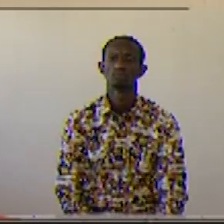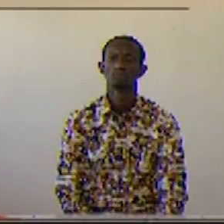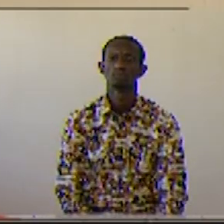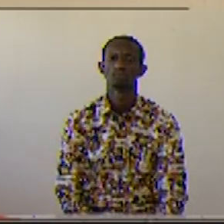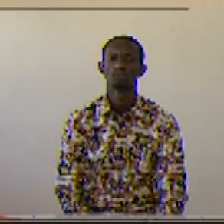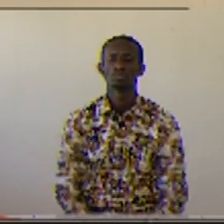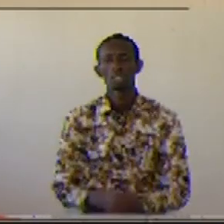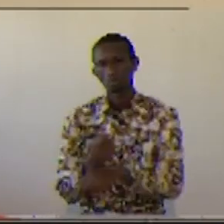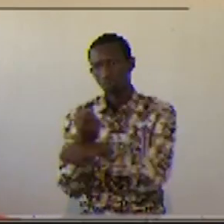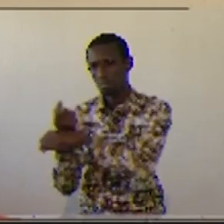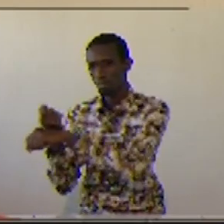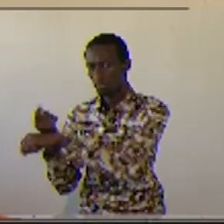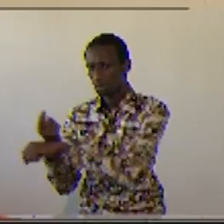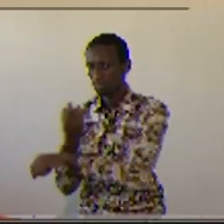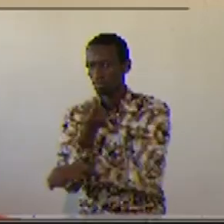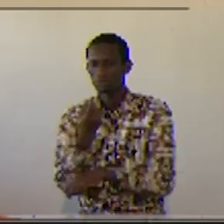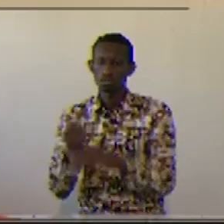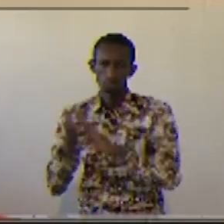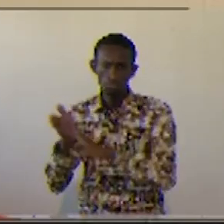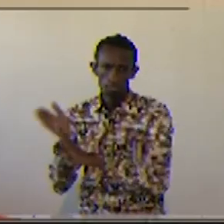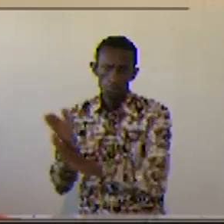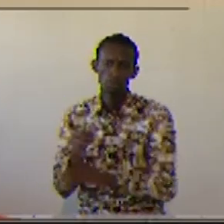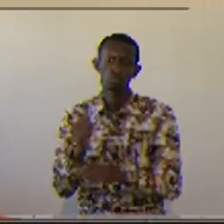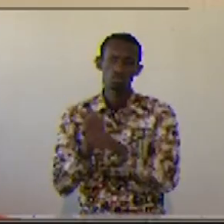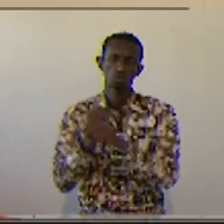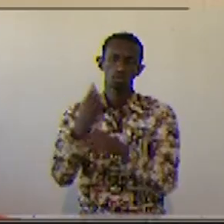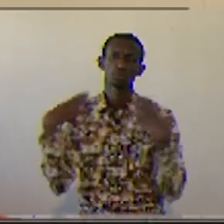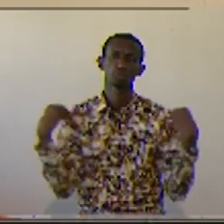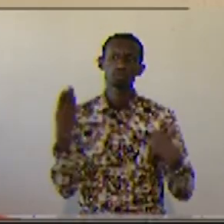Some seconds, and you hurry up, please.